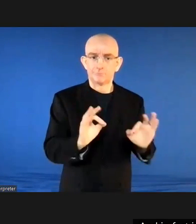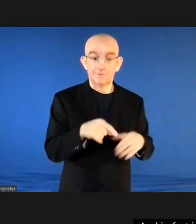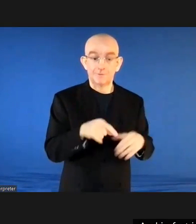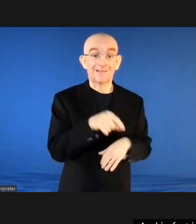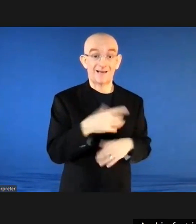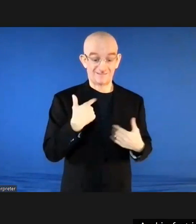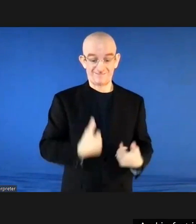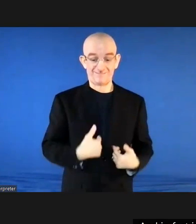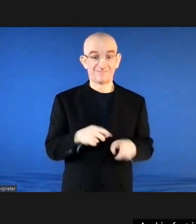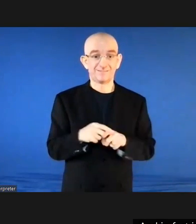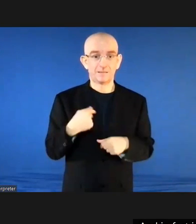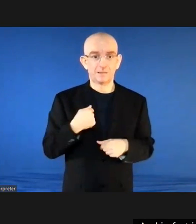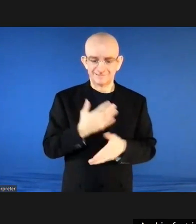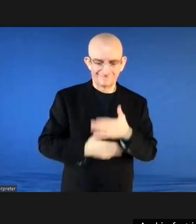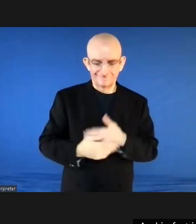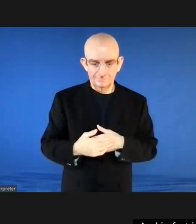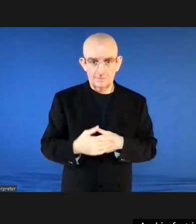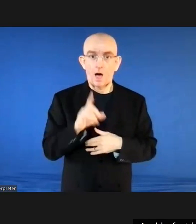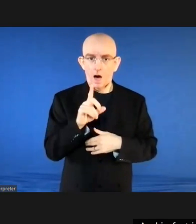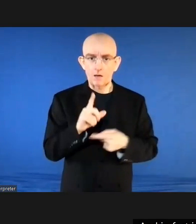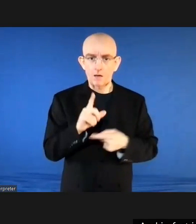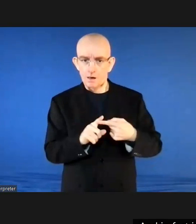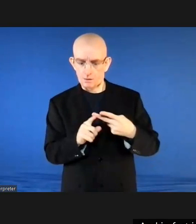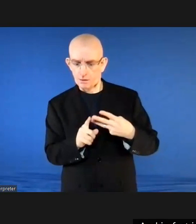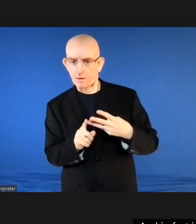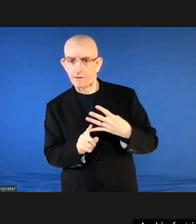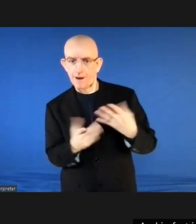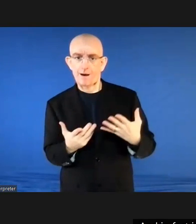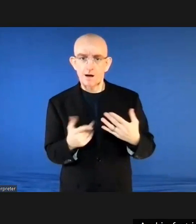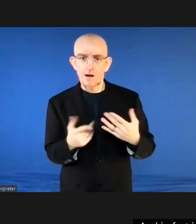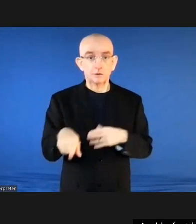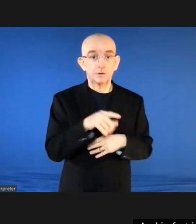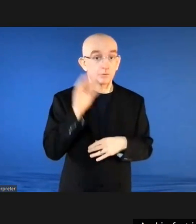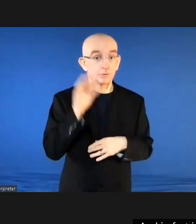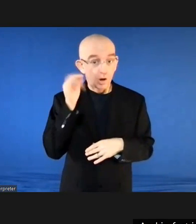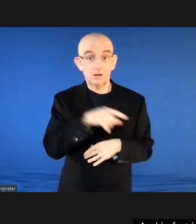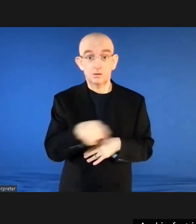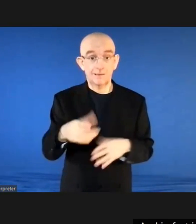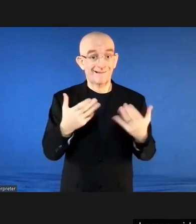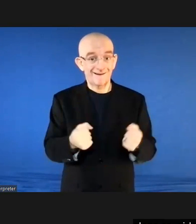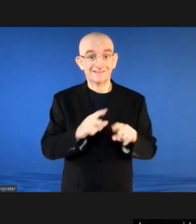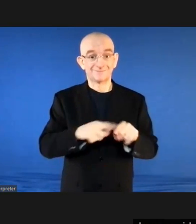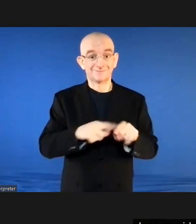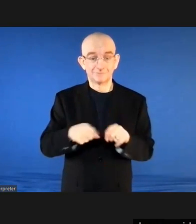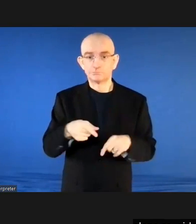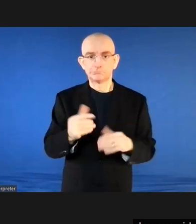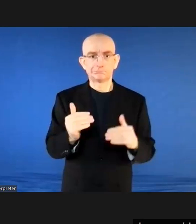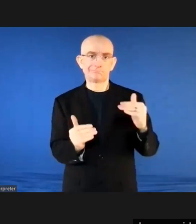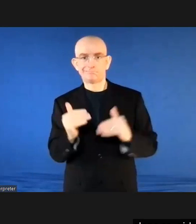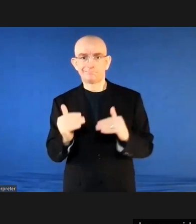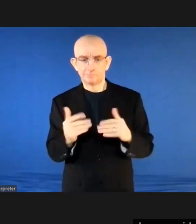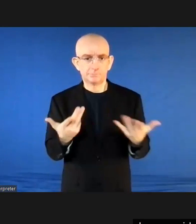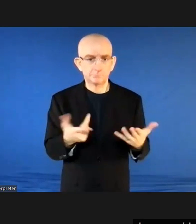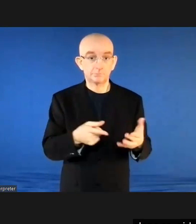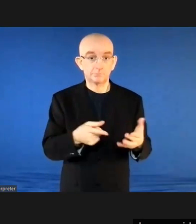of disadvantage have significant lower levels of literacy and numeracy compared with less marginalised